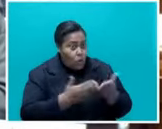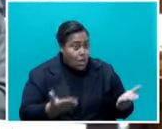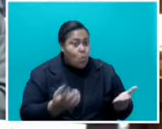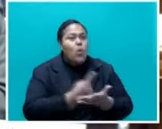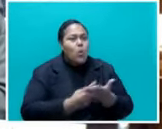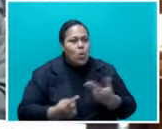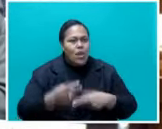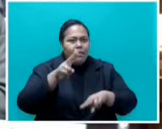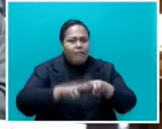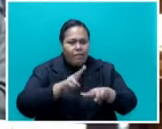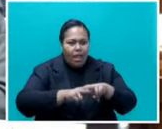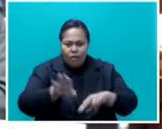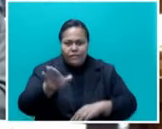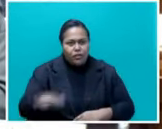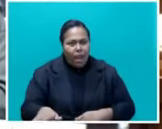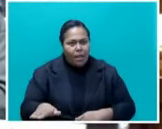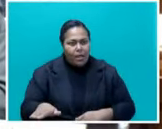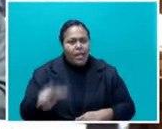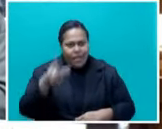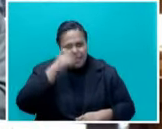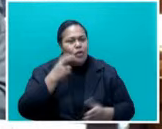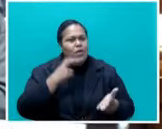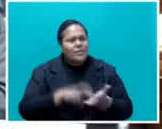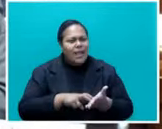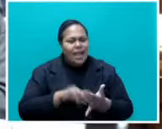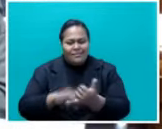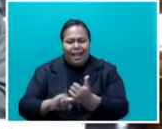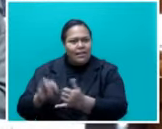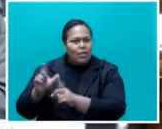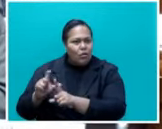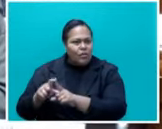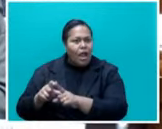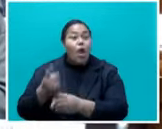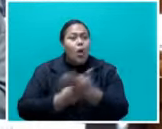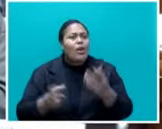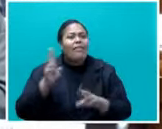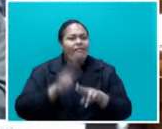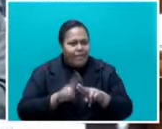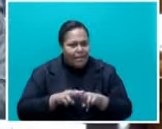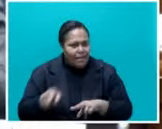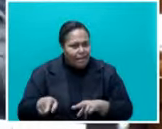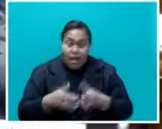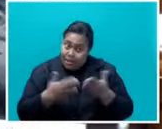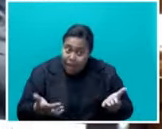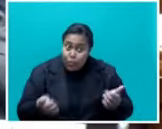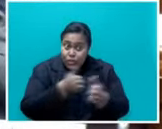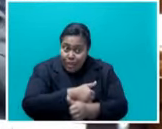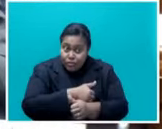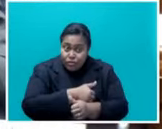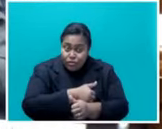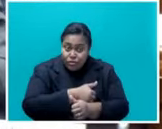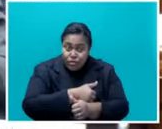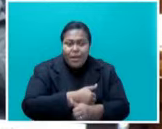the child can register the son or daughter. Only the father. We made an amendment that should be